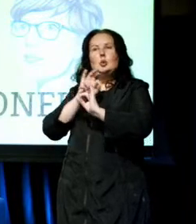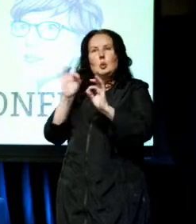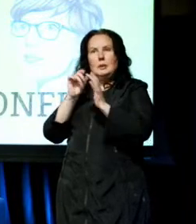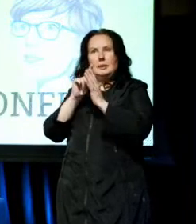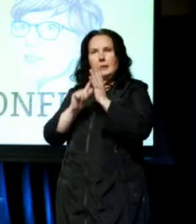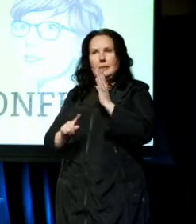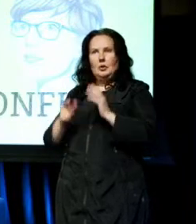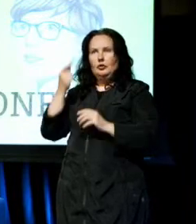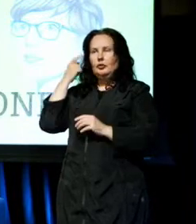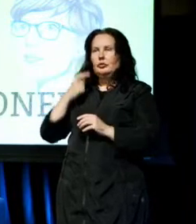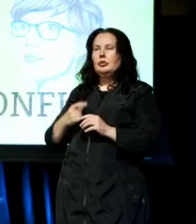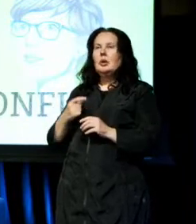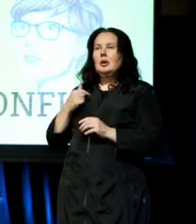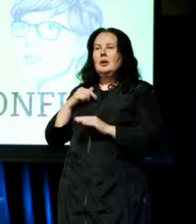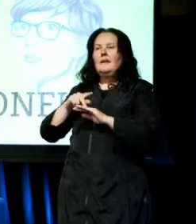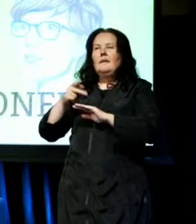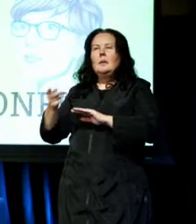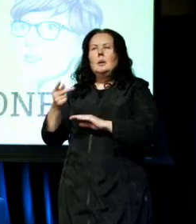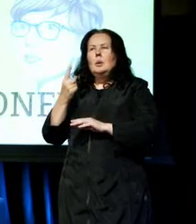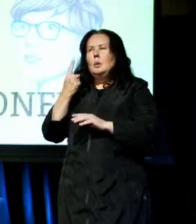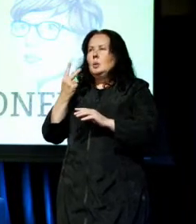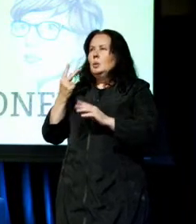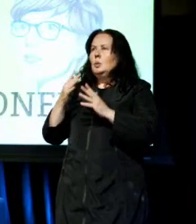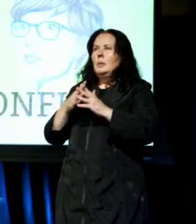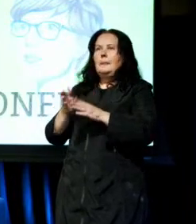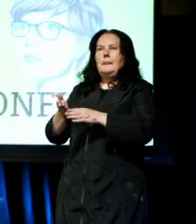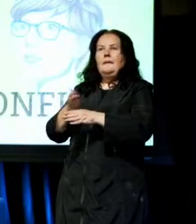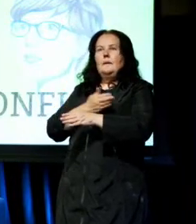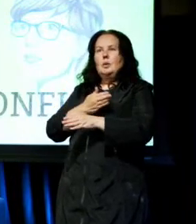I had a fall like I think the week or two before a shooting.